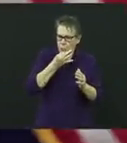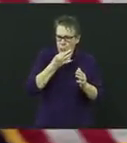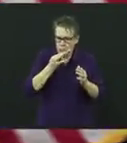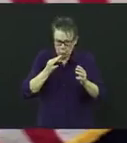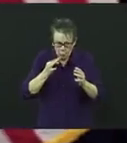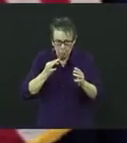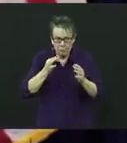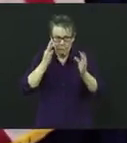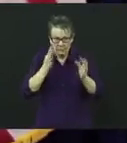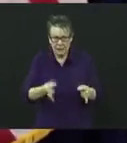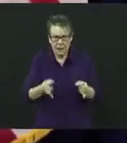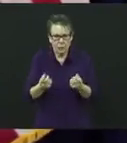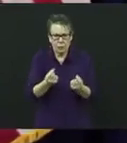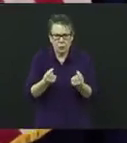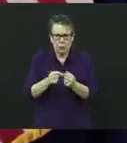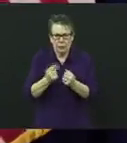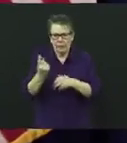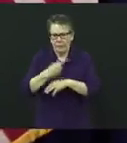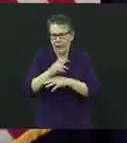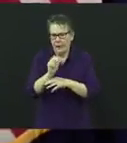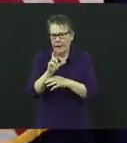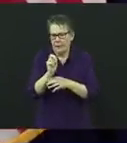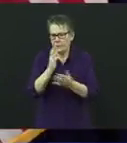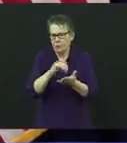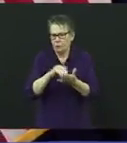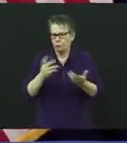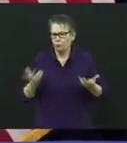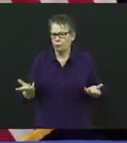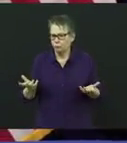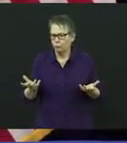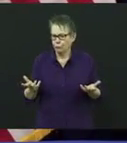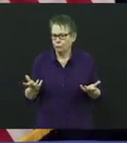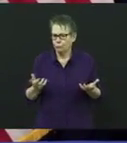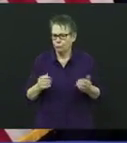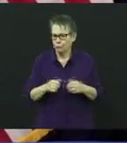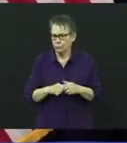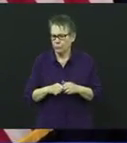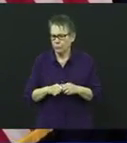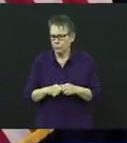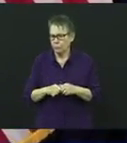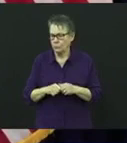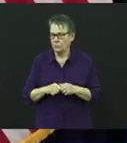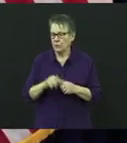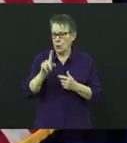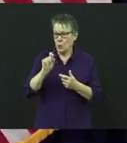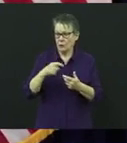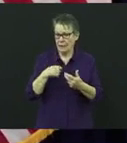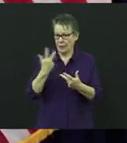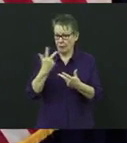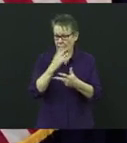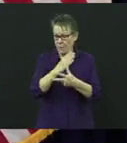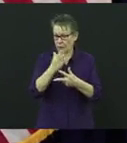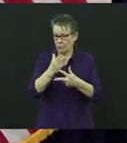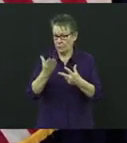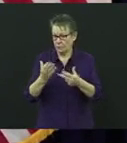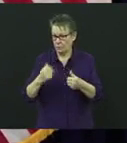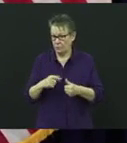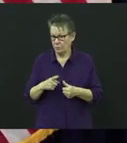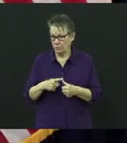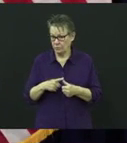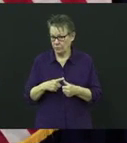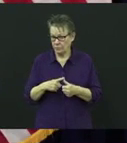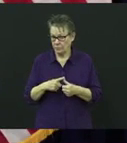3 parts, really. Homeless people, the post office, and then why are we keeping liquor stores open and why